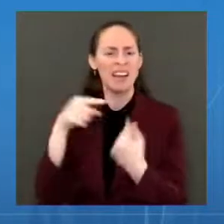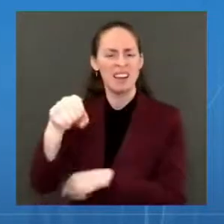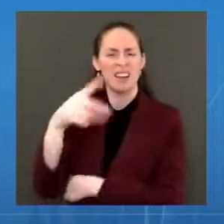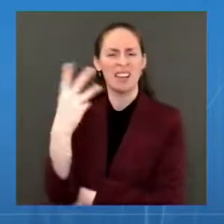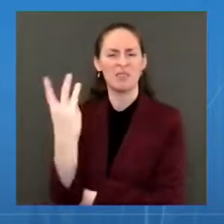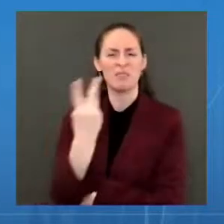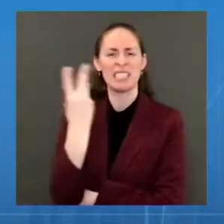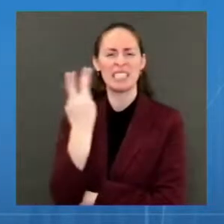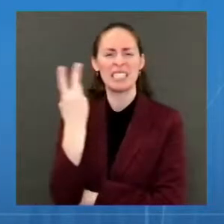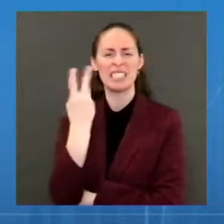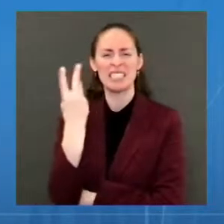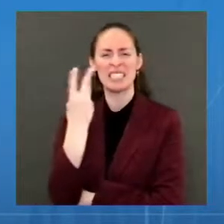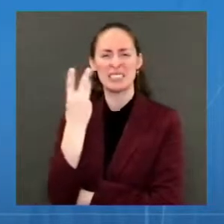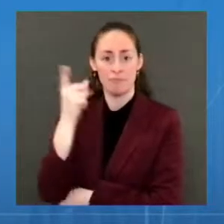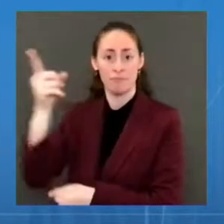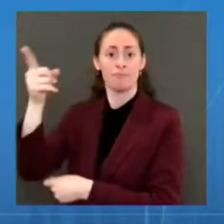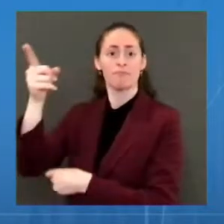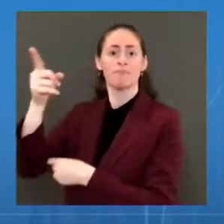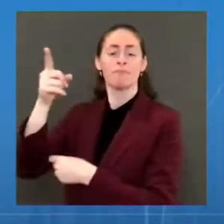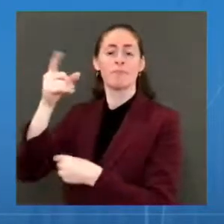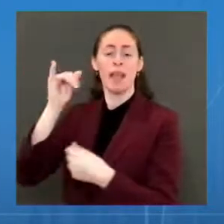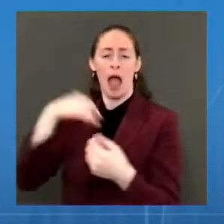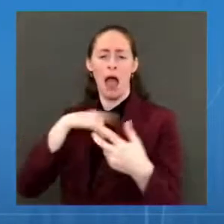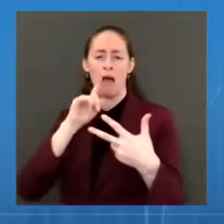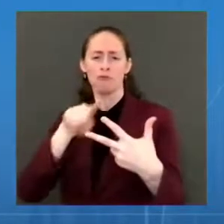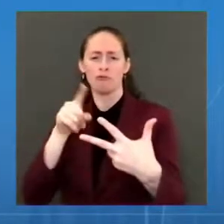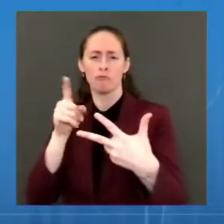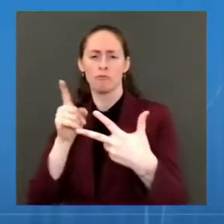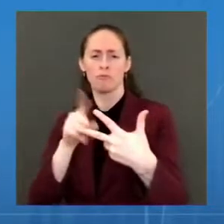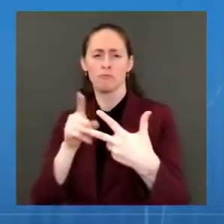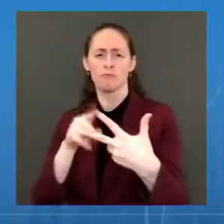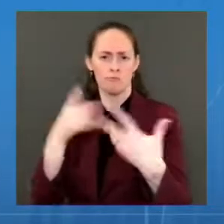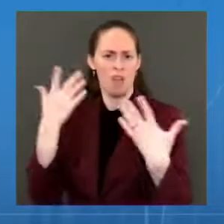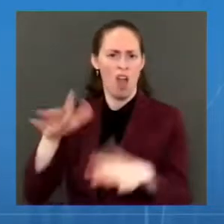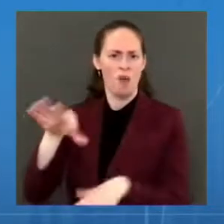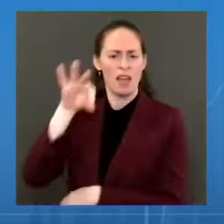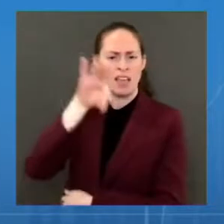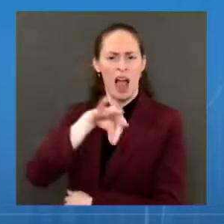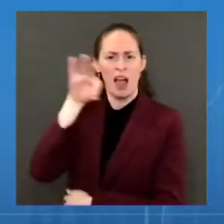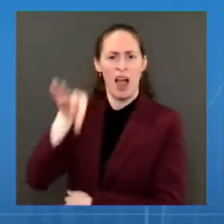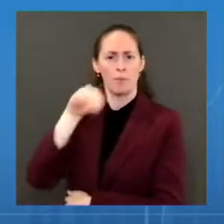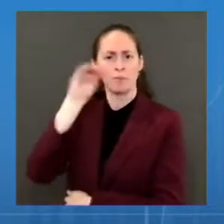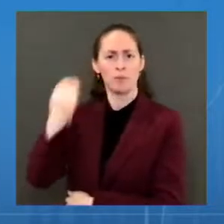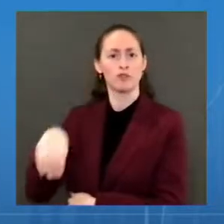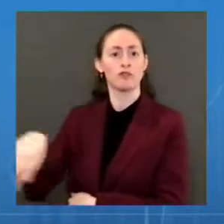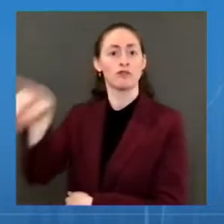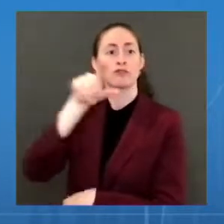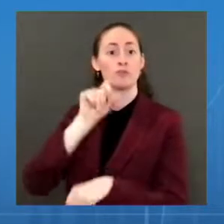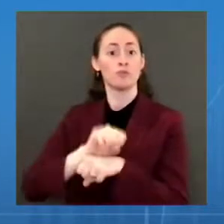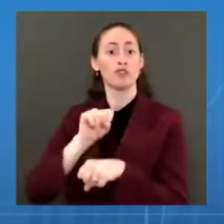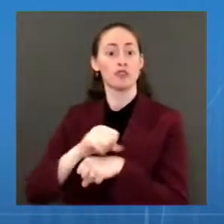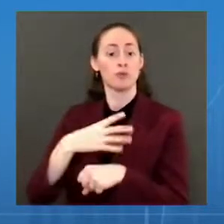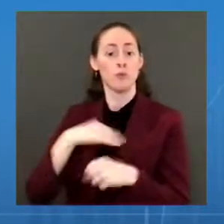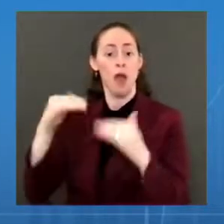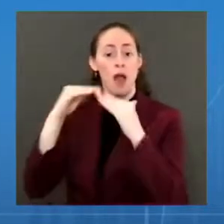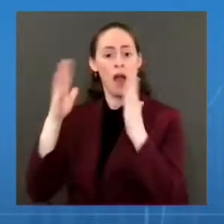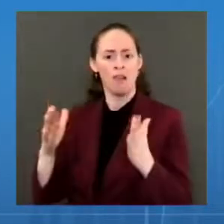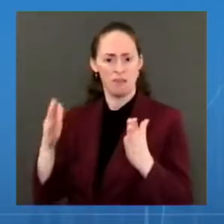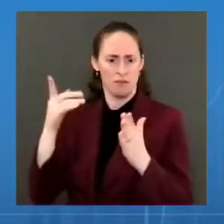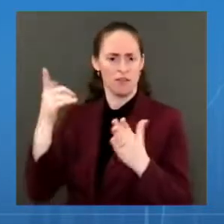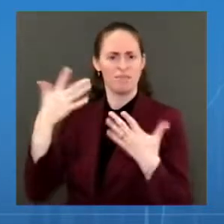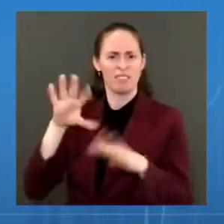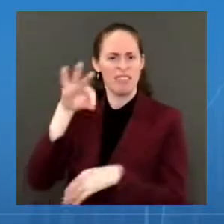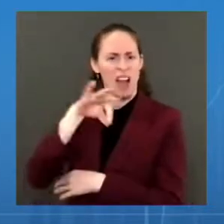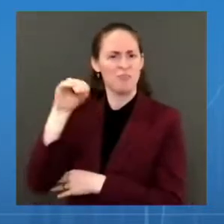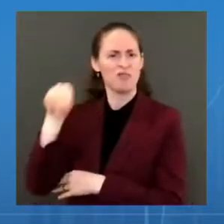believe was your second question, we've already reached 99% of employees vaccinated. So 99% vaccinated in the